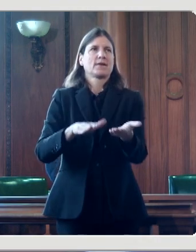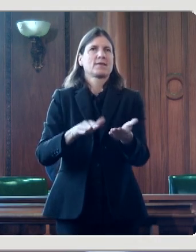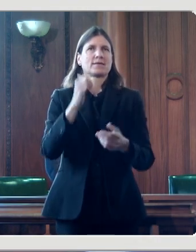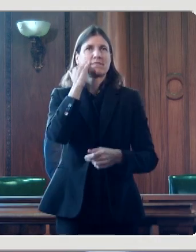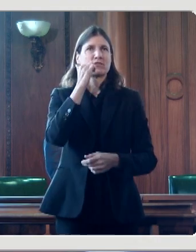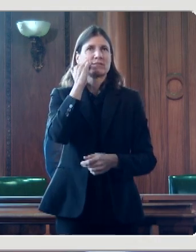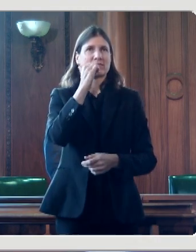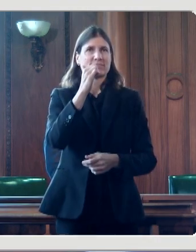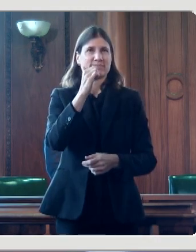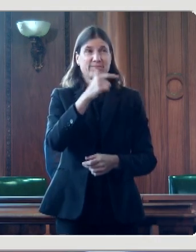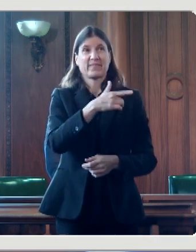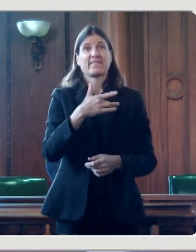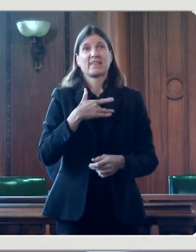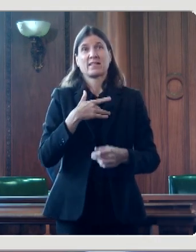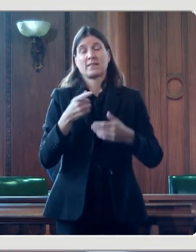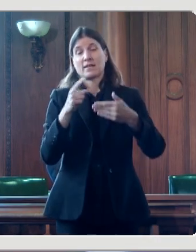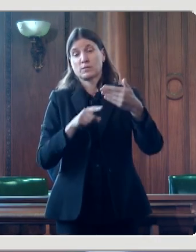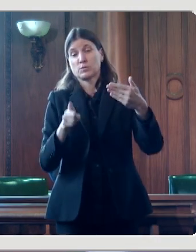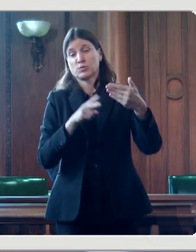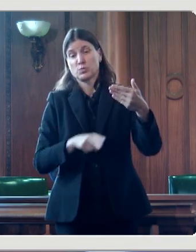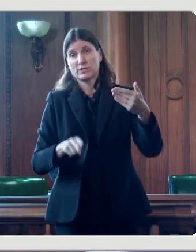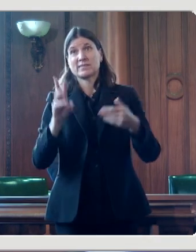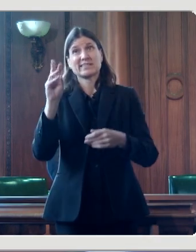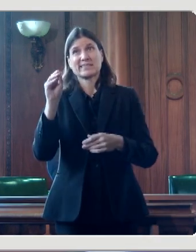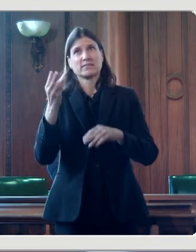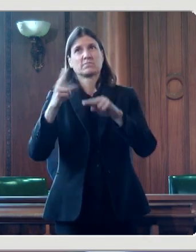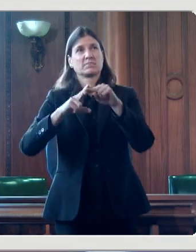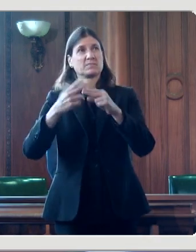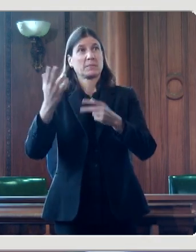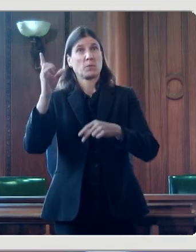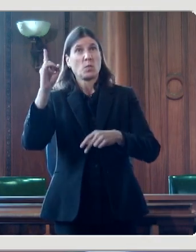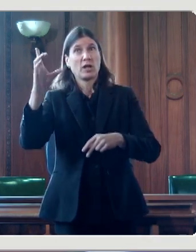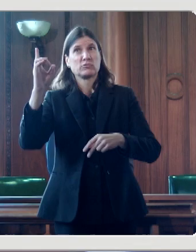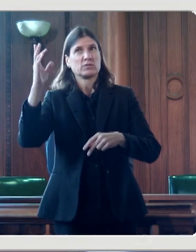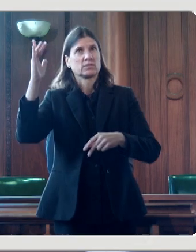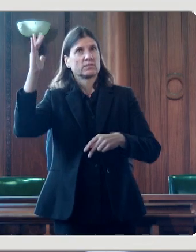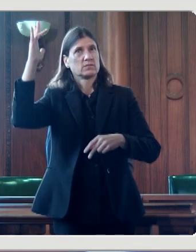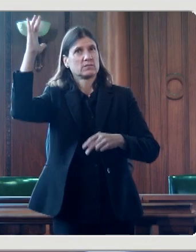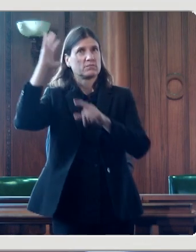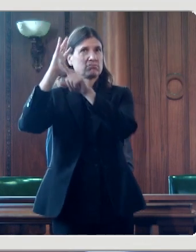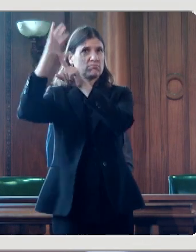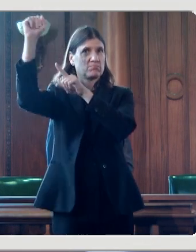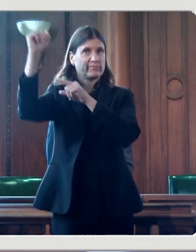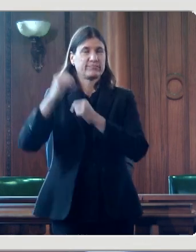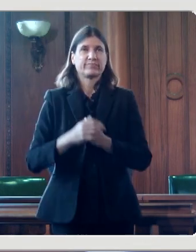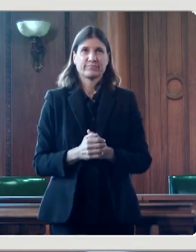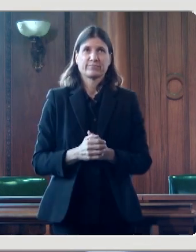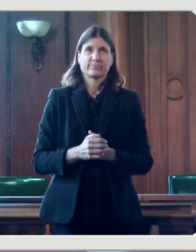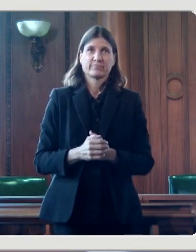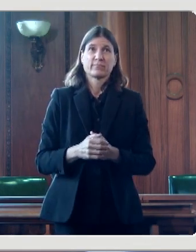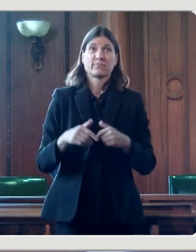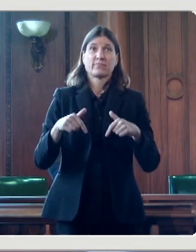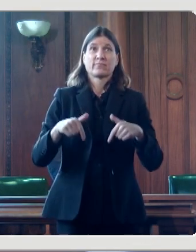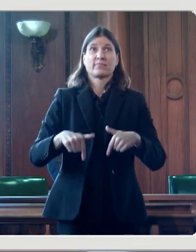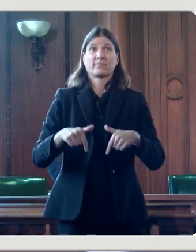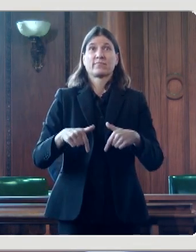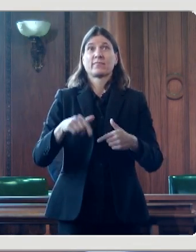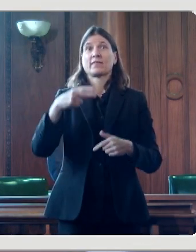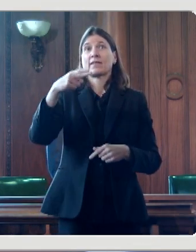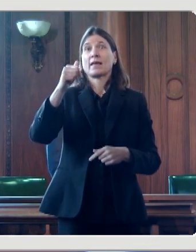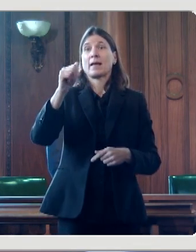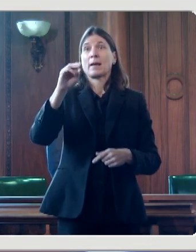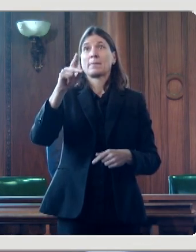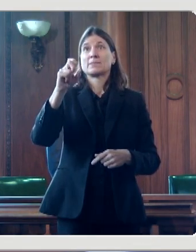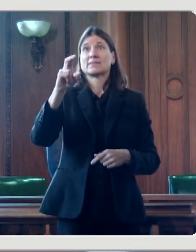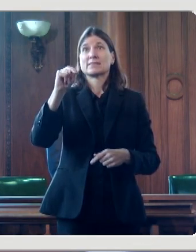going up for the next few weeks or so. Hampden County, 27,000 cases. The rate of new cases places